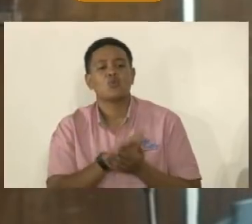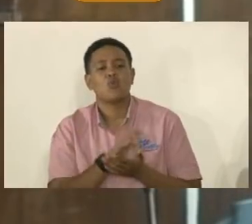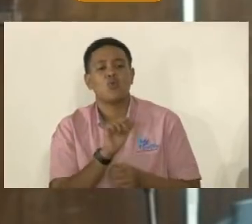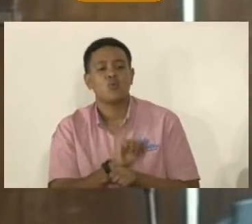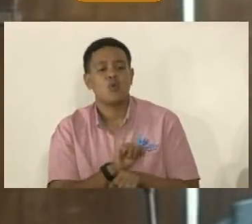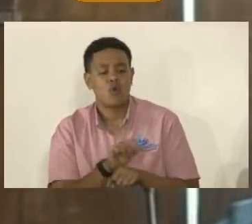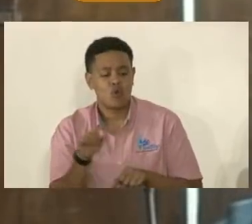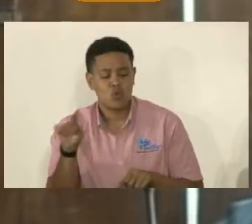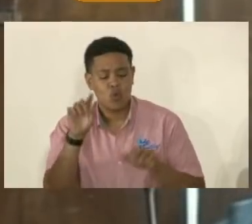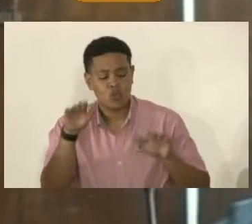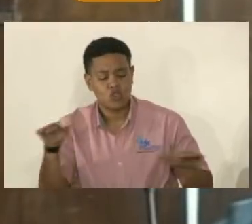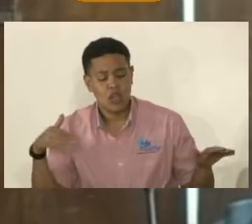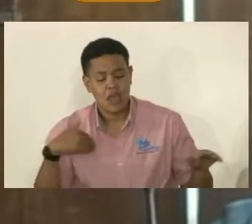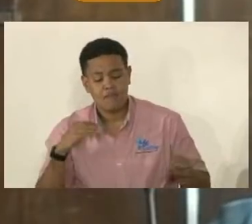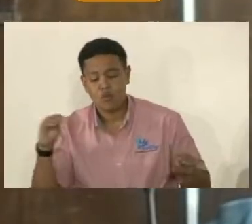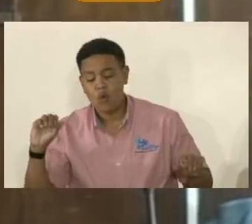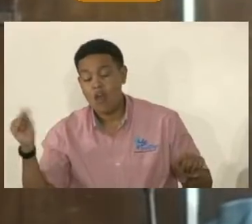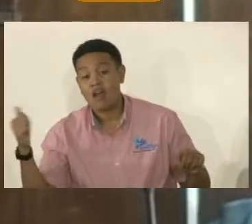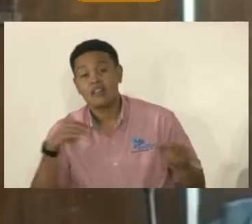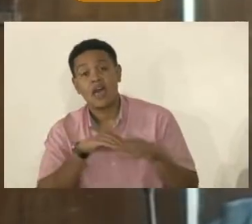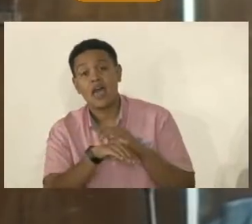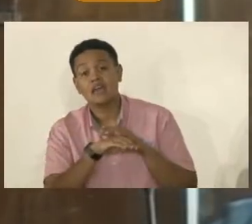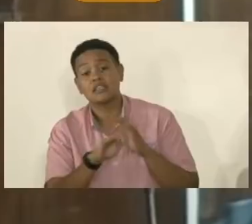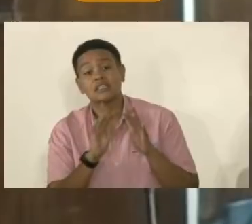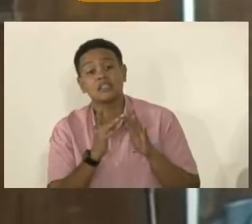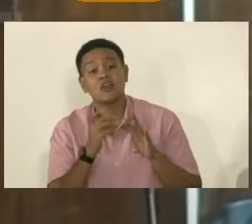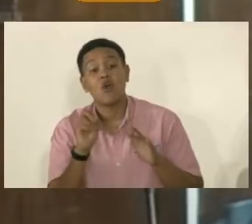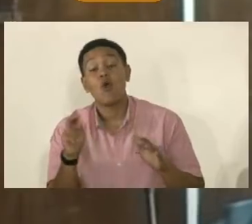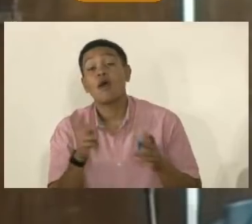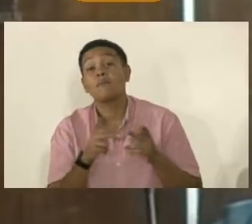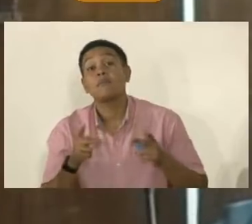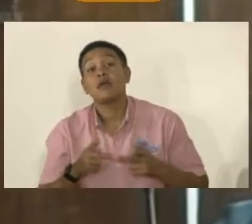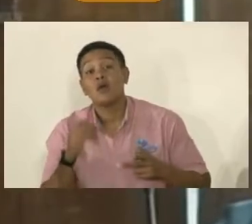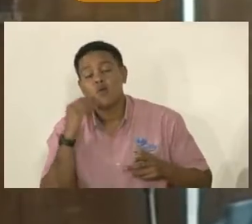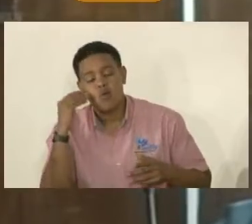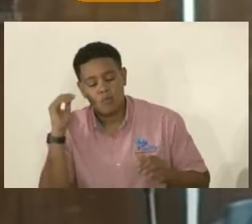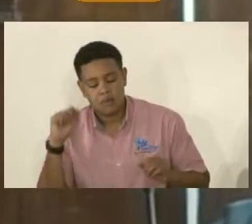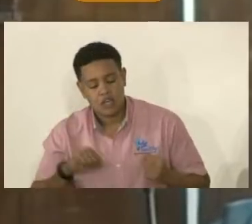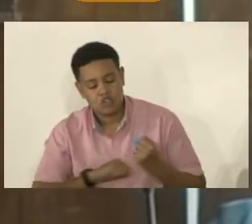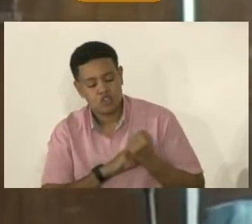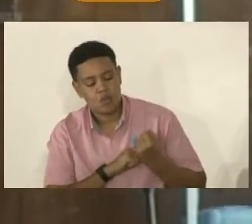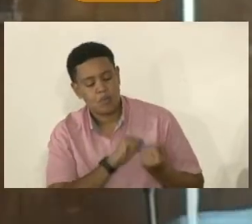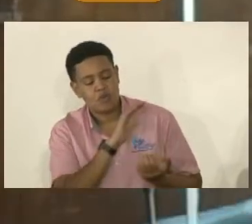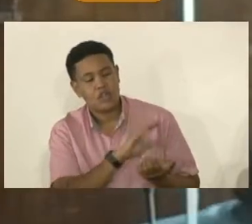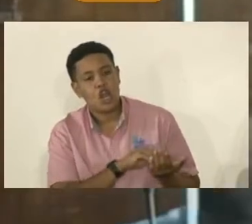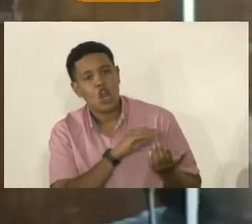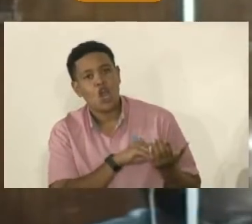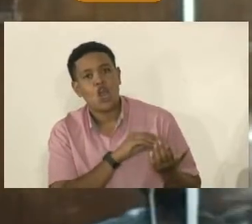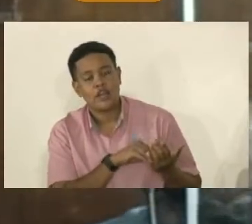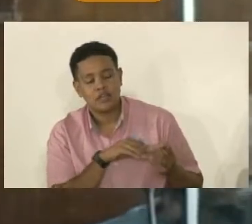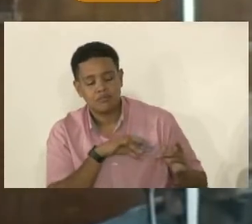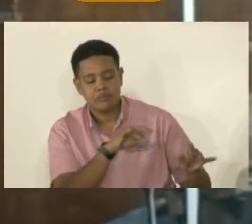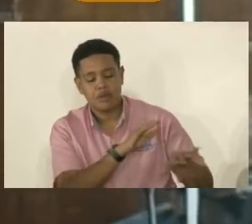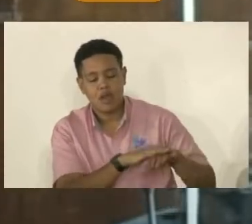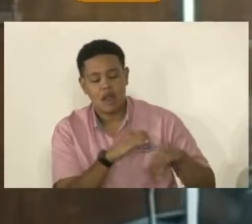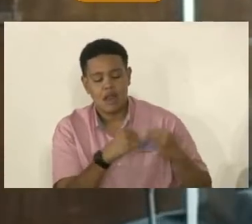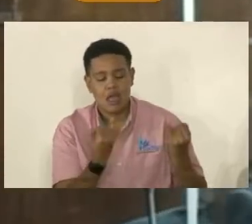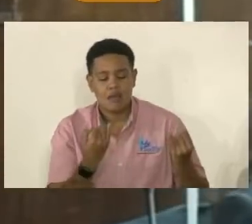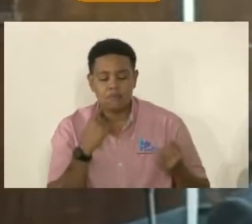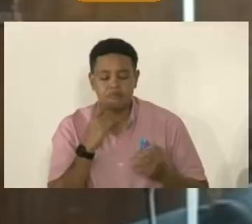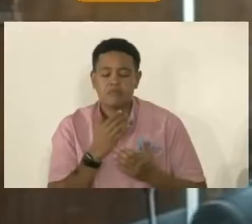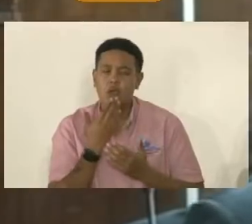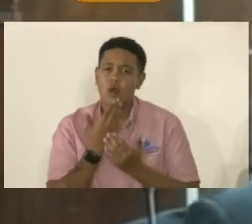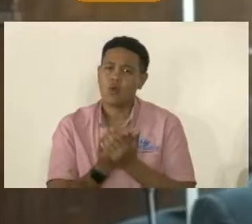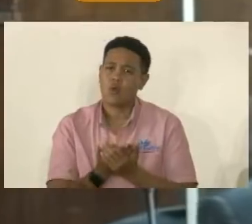have no other access to the internet, nor a space at home supportive of online learning. It was a